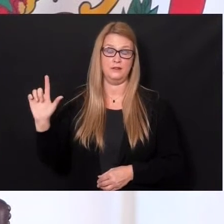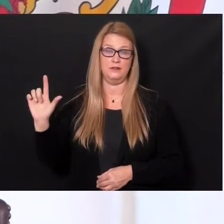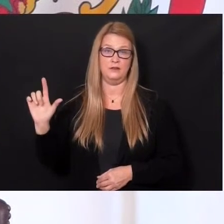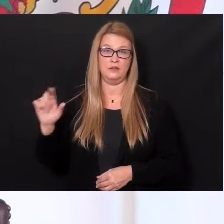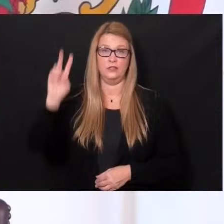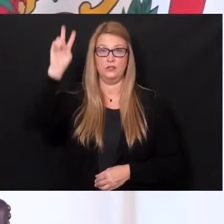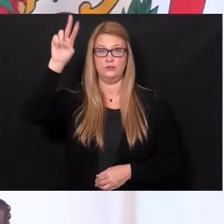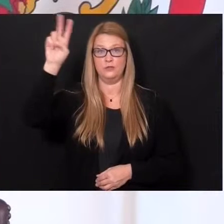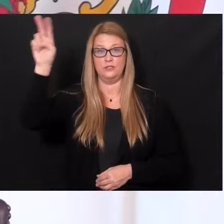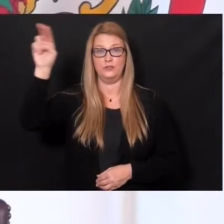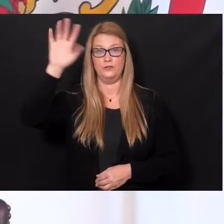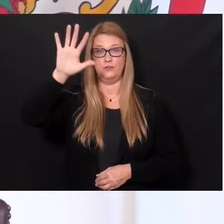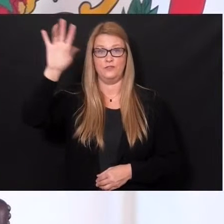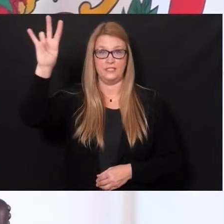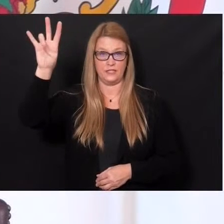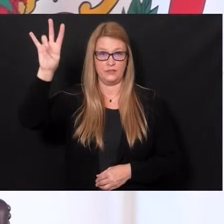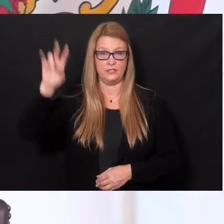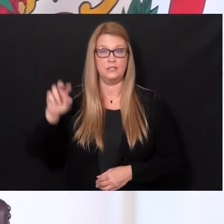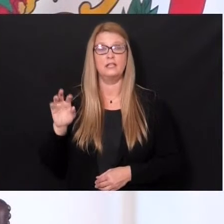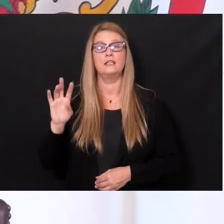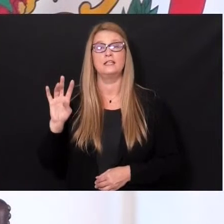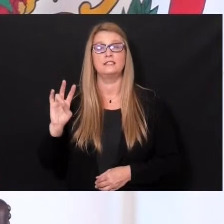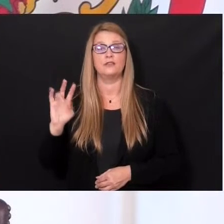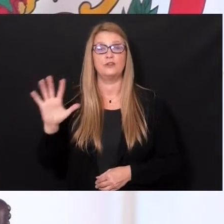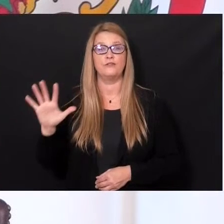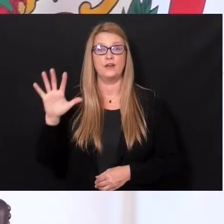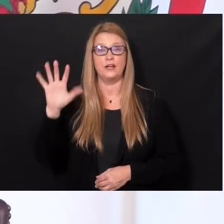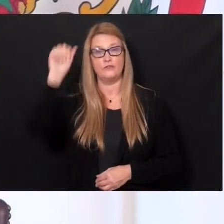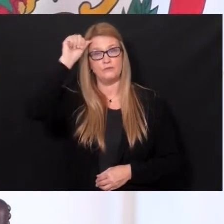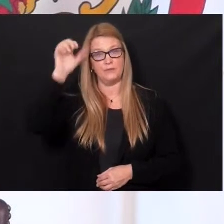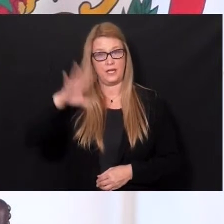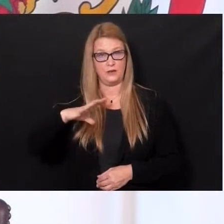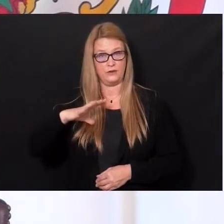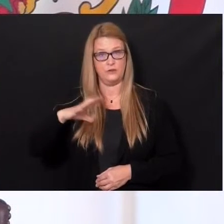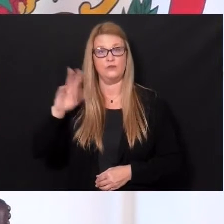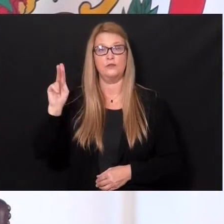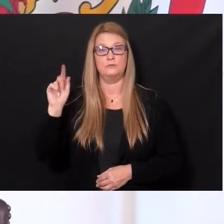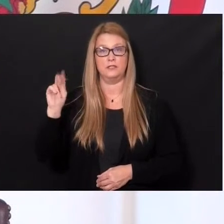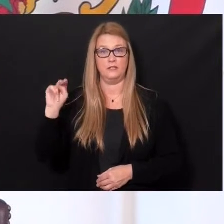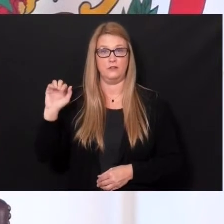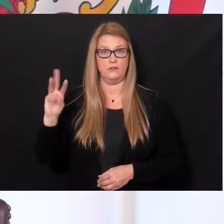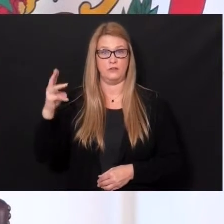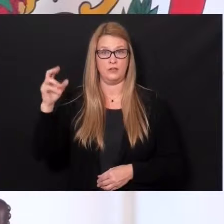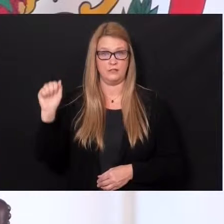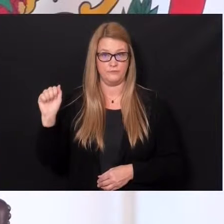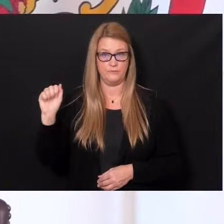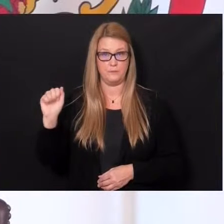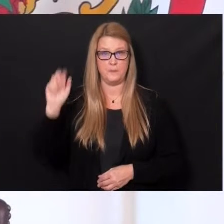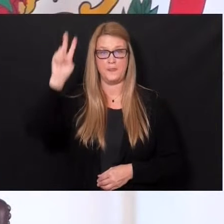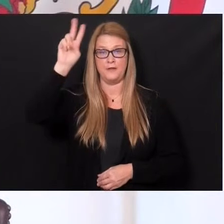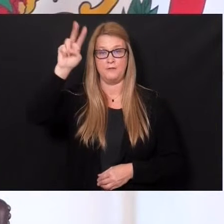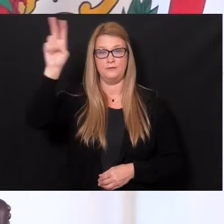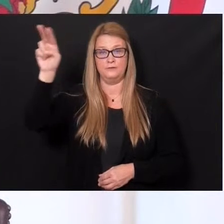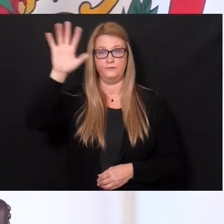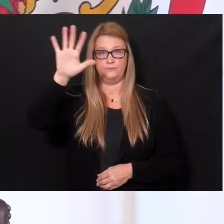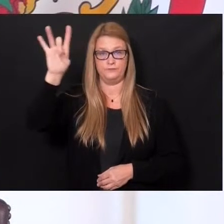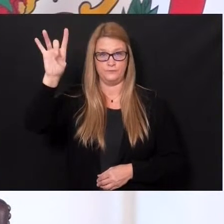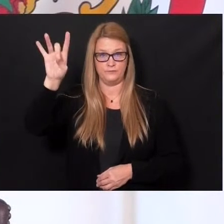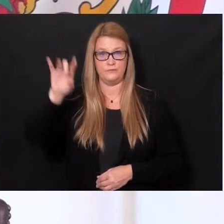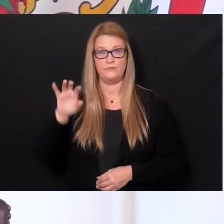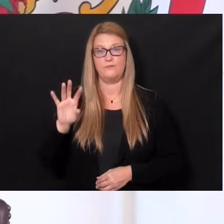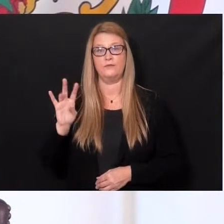Our 2,257th death is a 75-year-old male from Kanawha County. Our 2,258th death